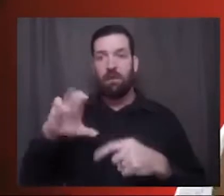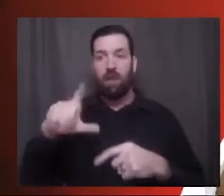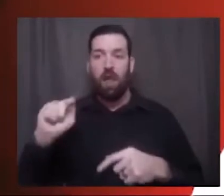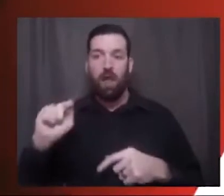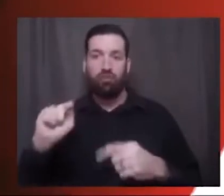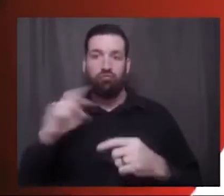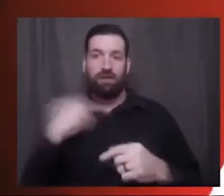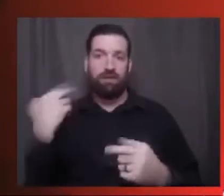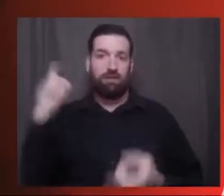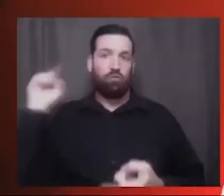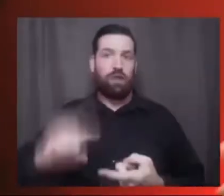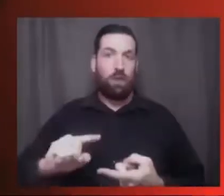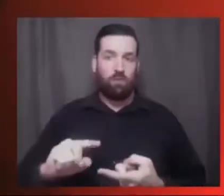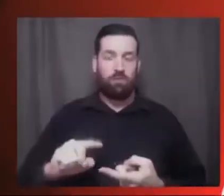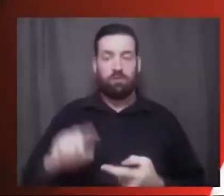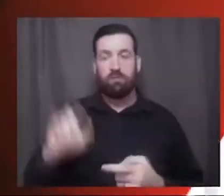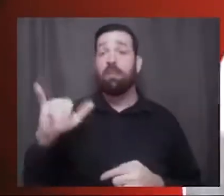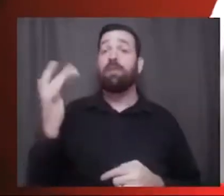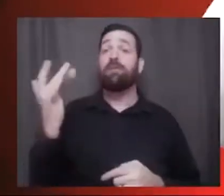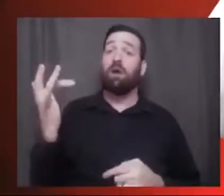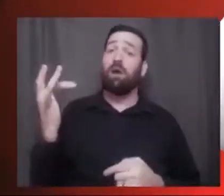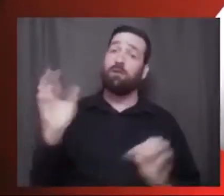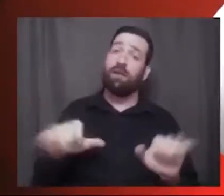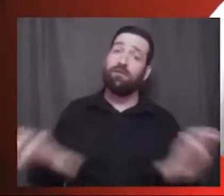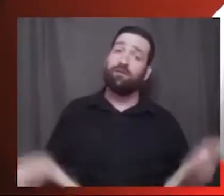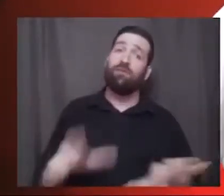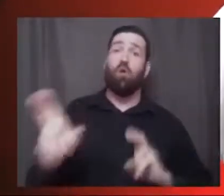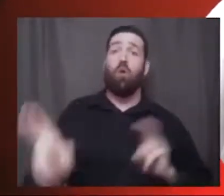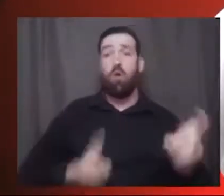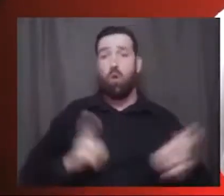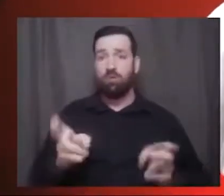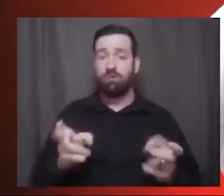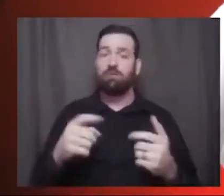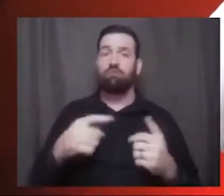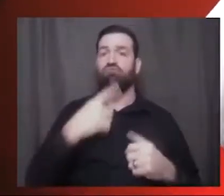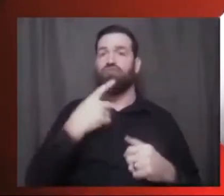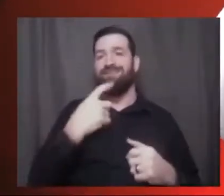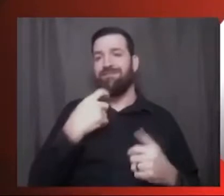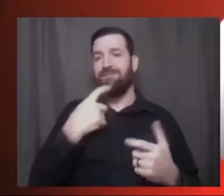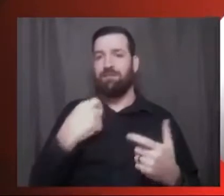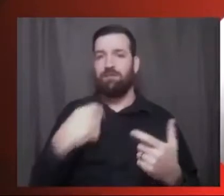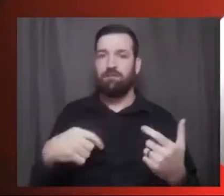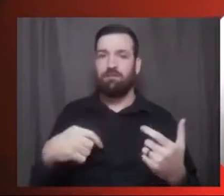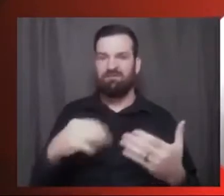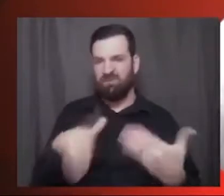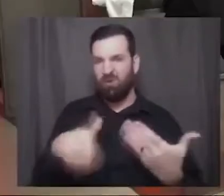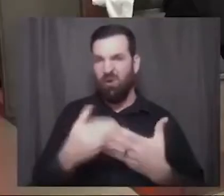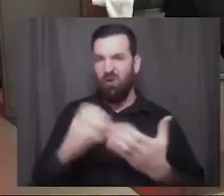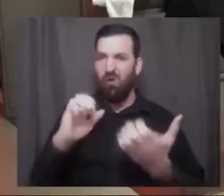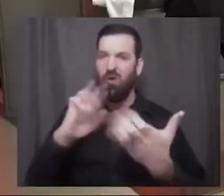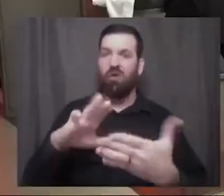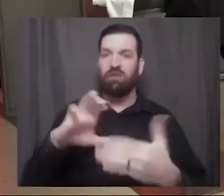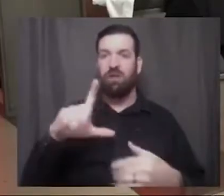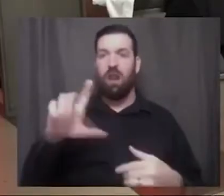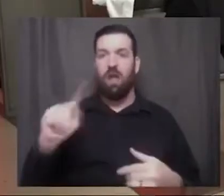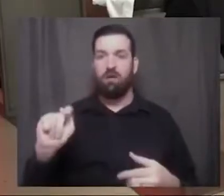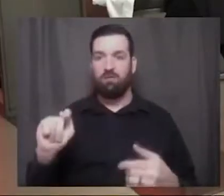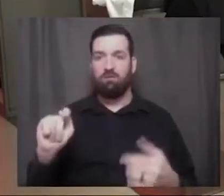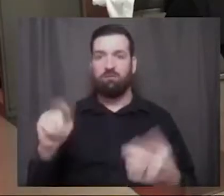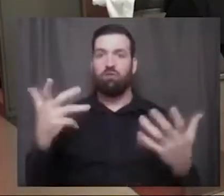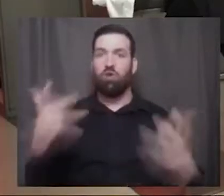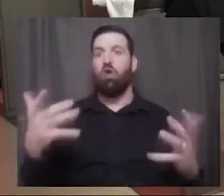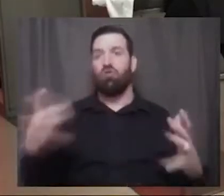which is why you can do the hormones. So the red light were all the things that cause clot. Or it's already happened. It's been there. happened. If you look,